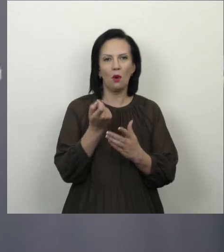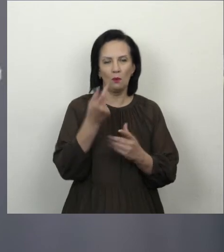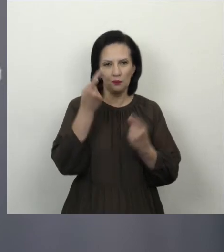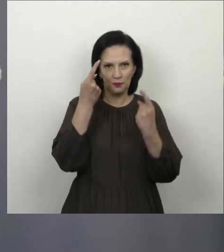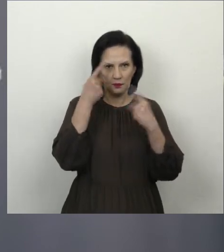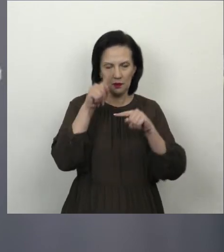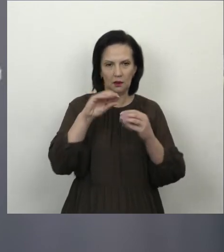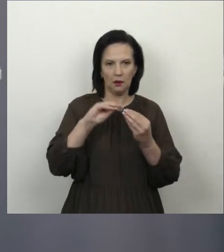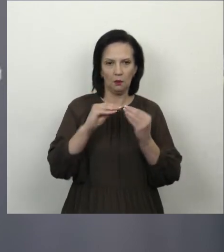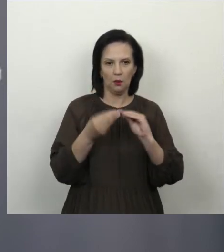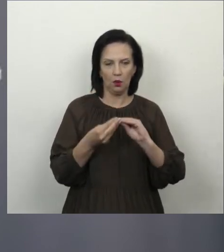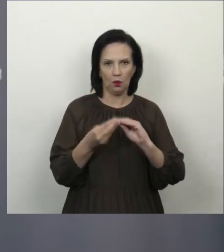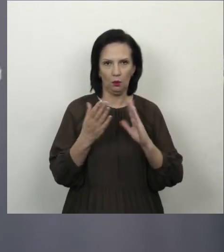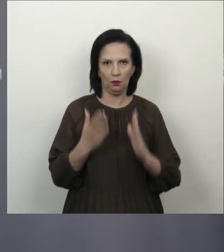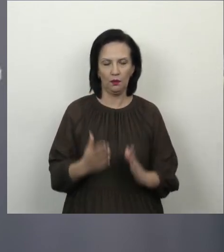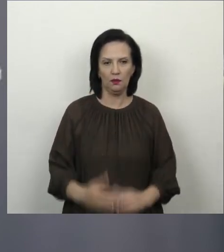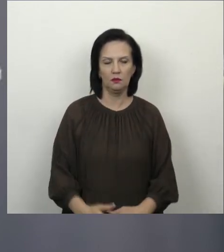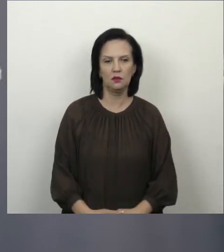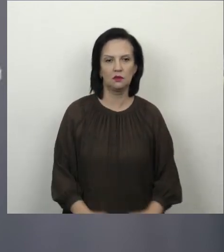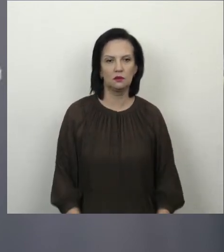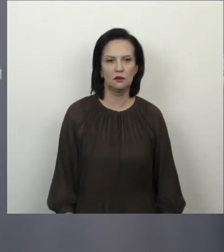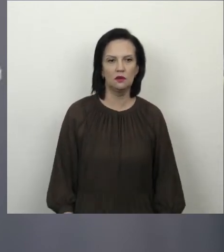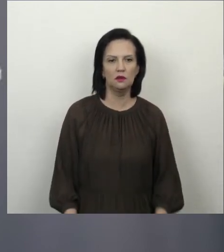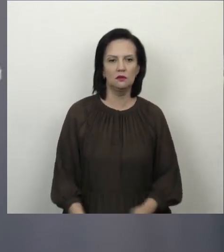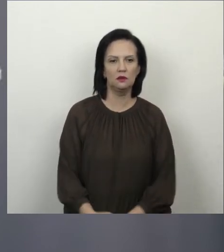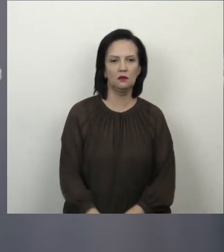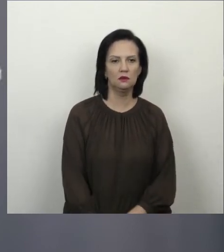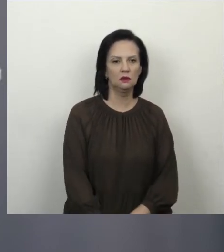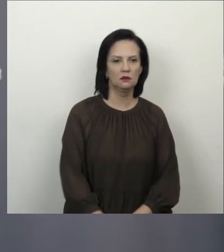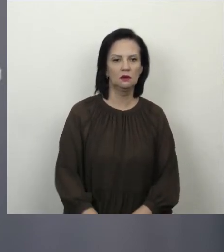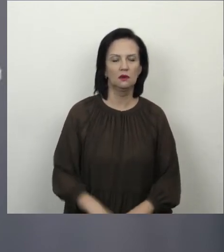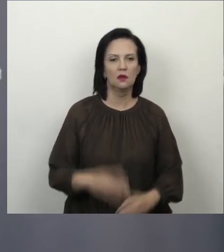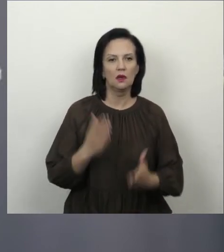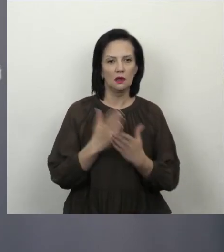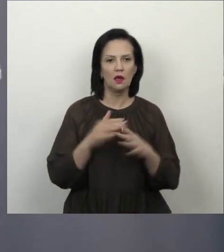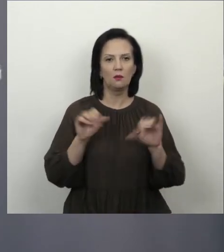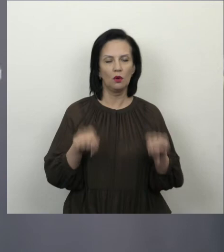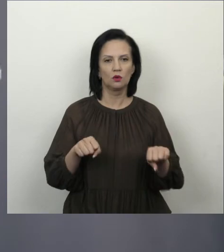We do have a technical issue with the speaker.